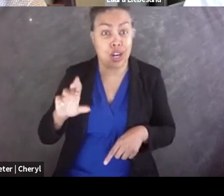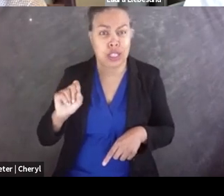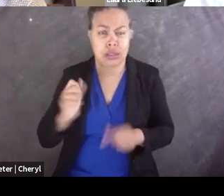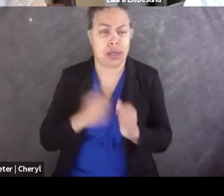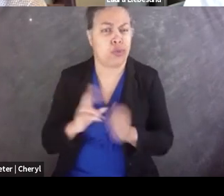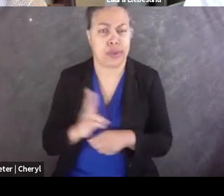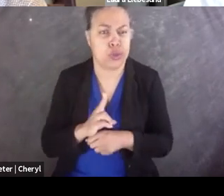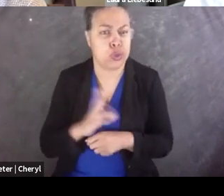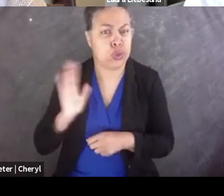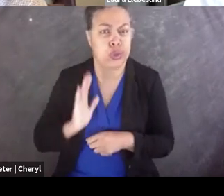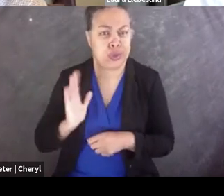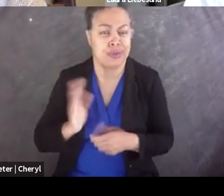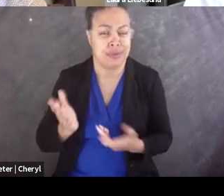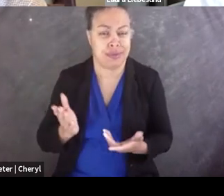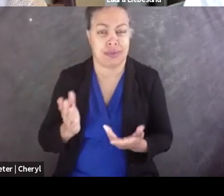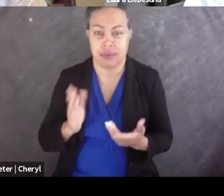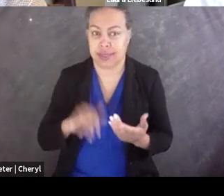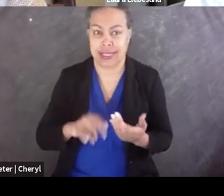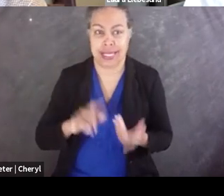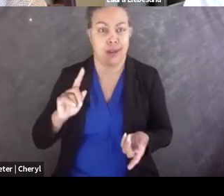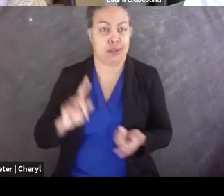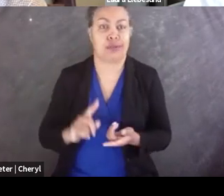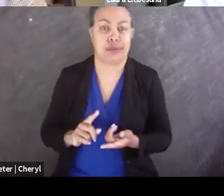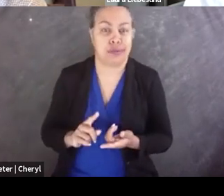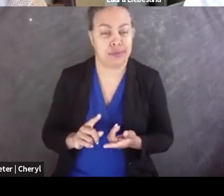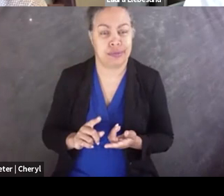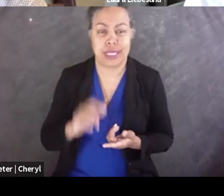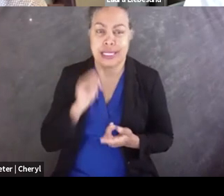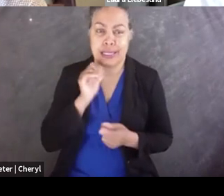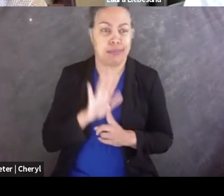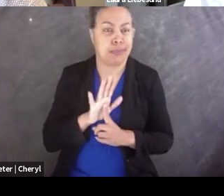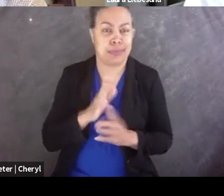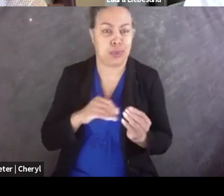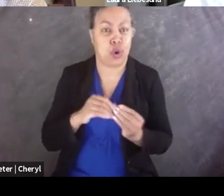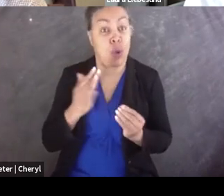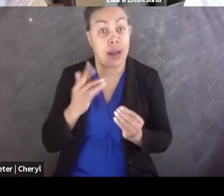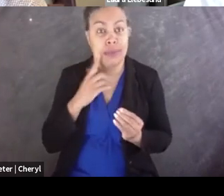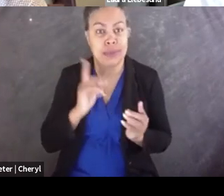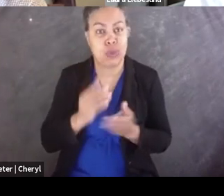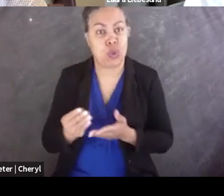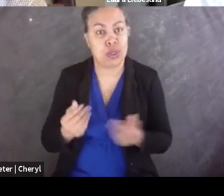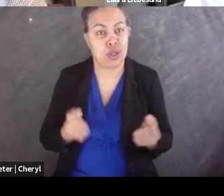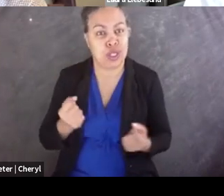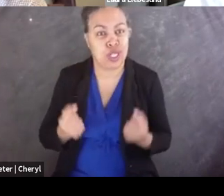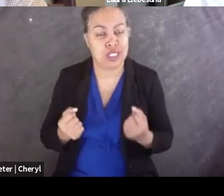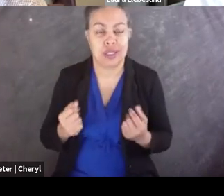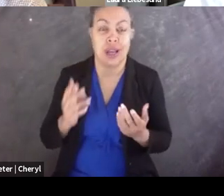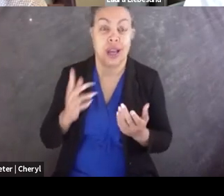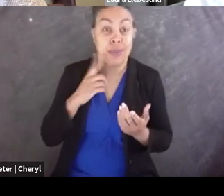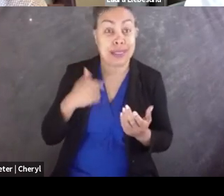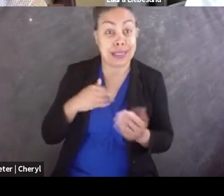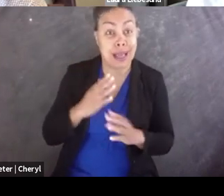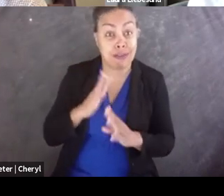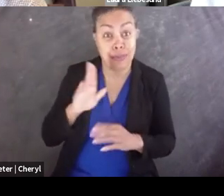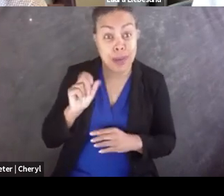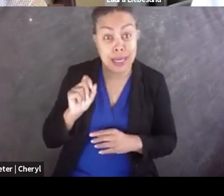back in the day, was not as predominant as more and more people had cars and more bus lines. So, you